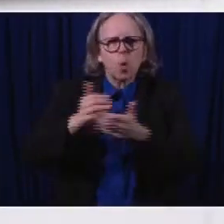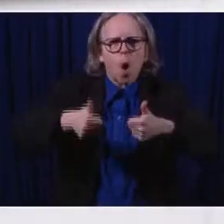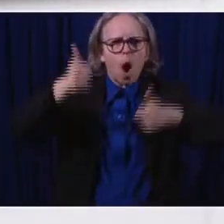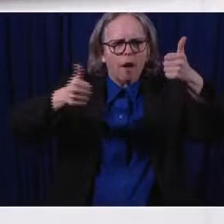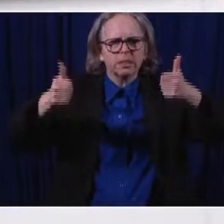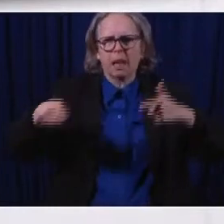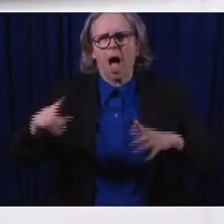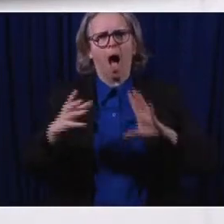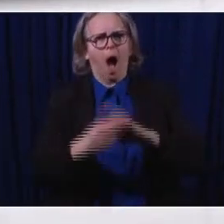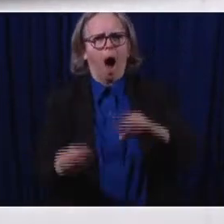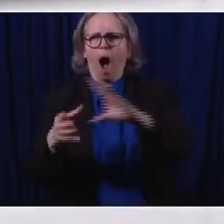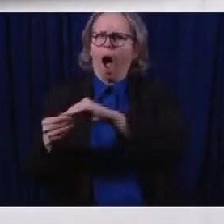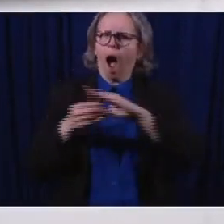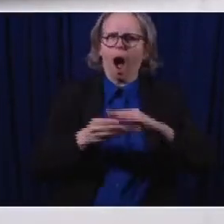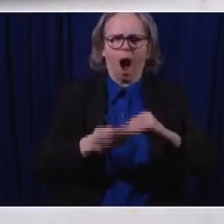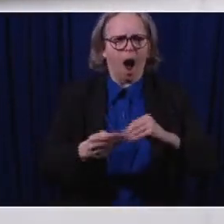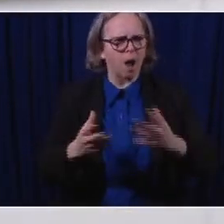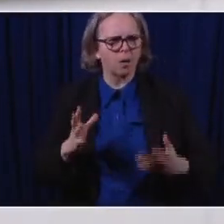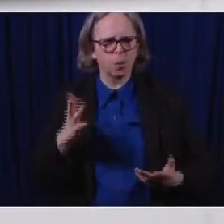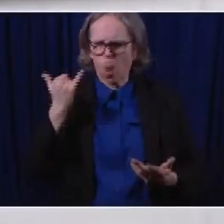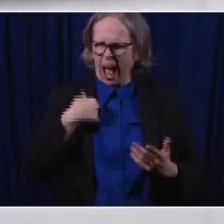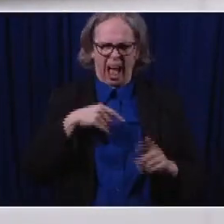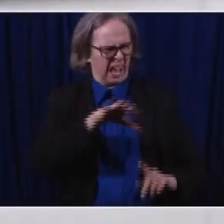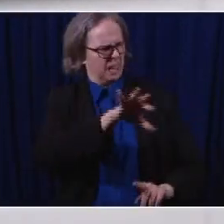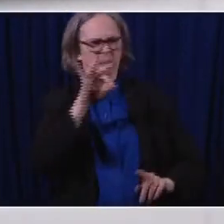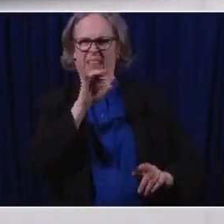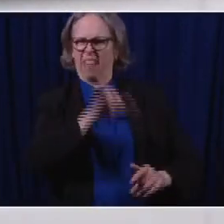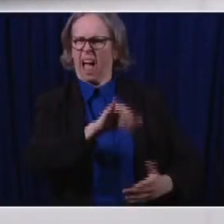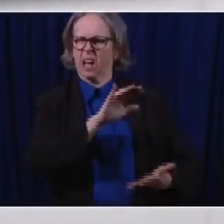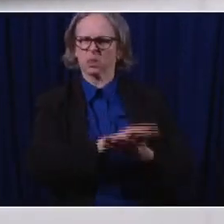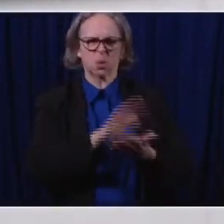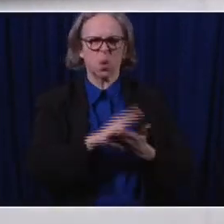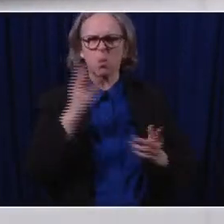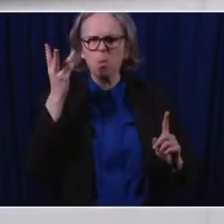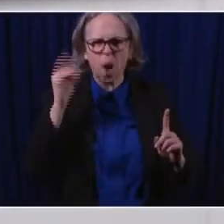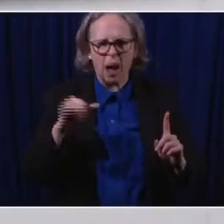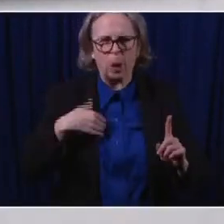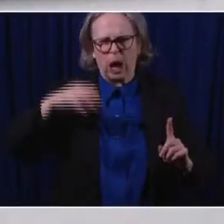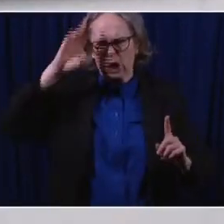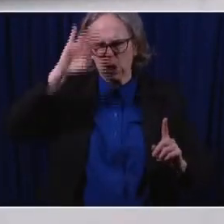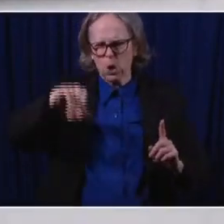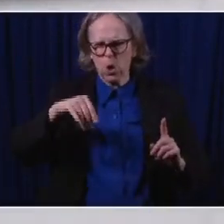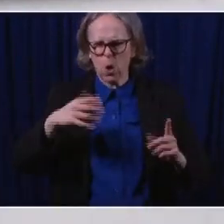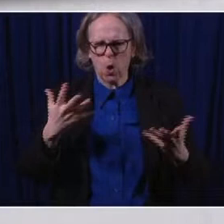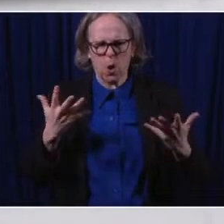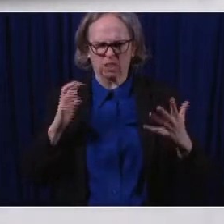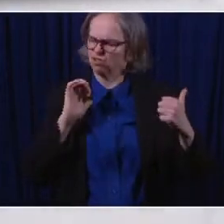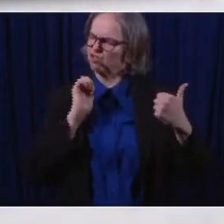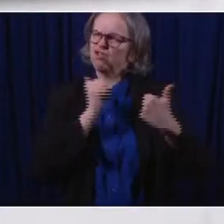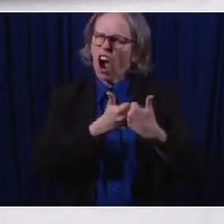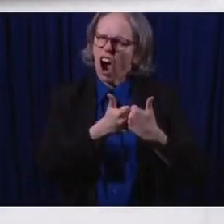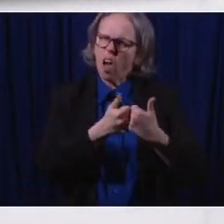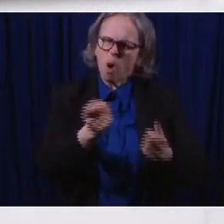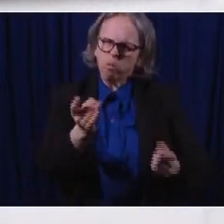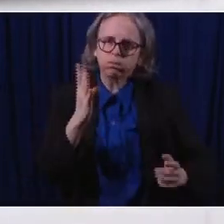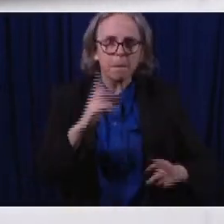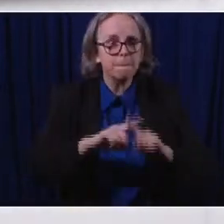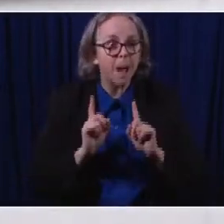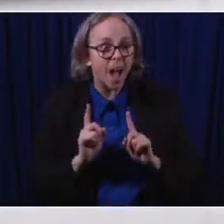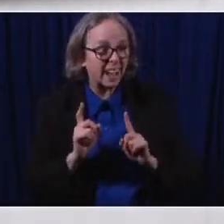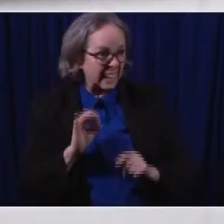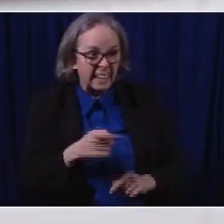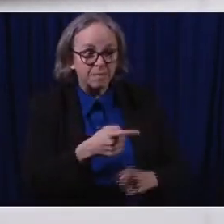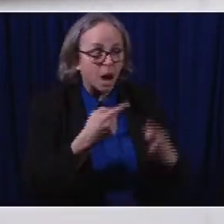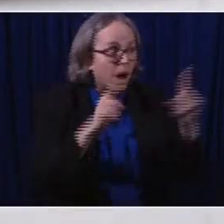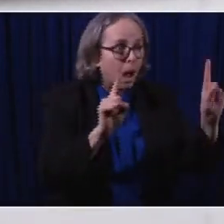was literally chosen for this because it was so hard. If you can do it here, you can do it anywhere in Ohio, and they were in